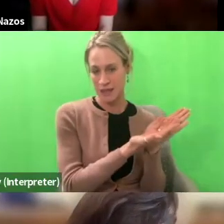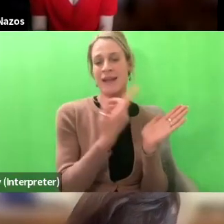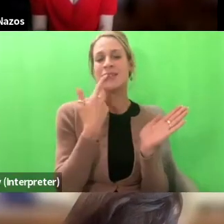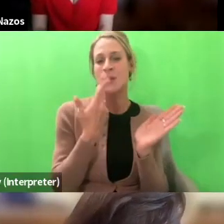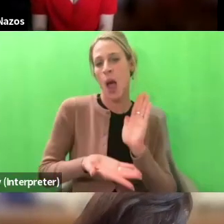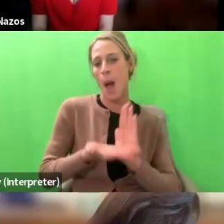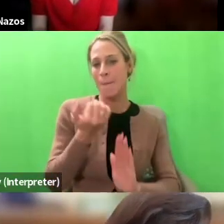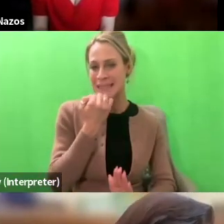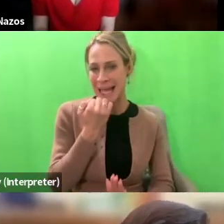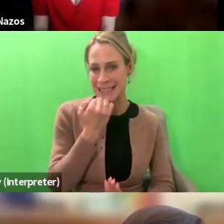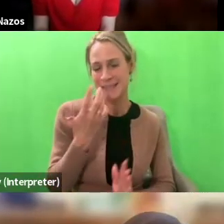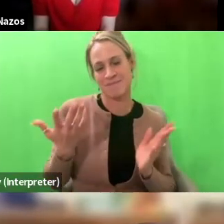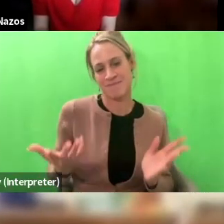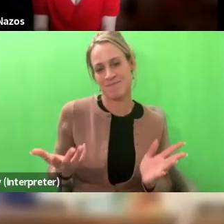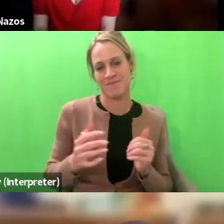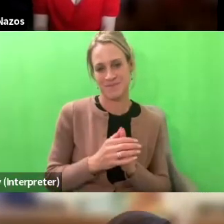Yeah, Brian's got the old one.